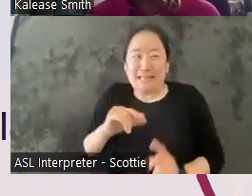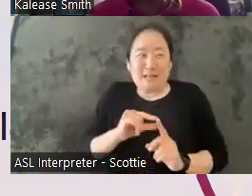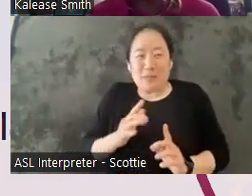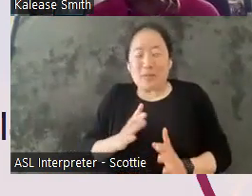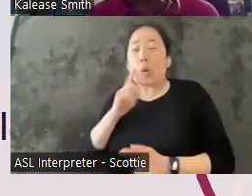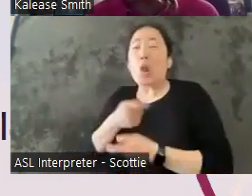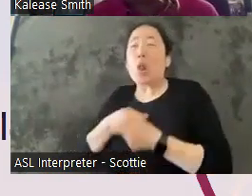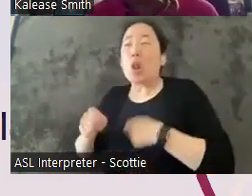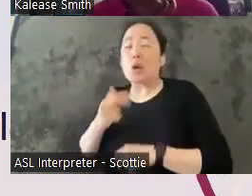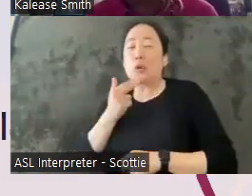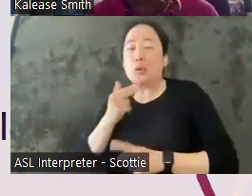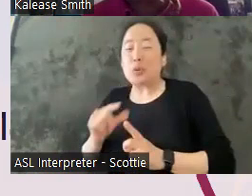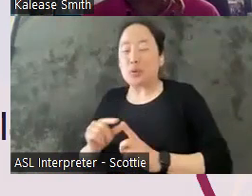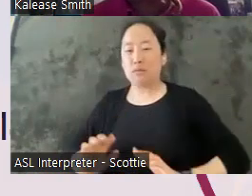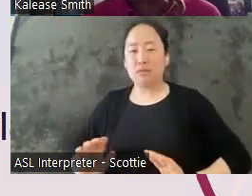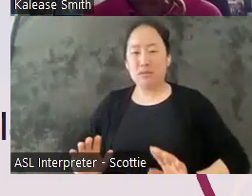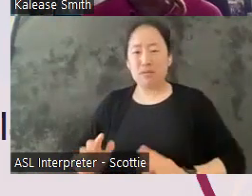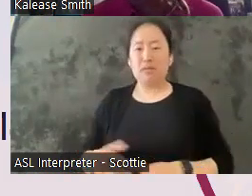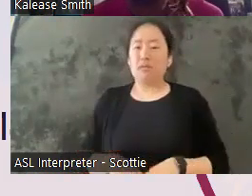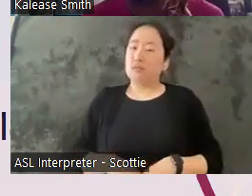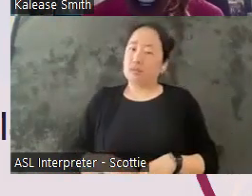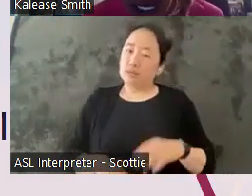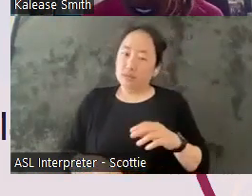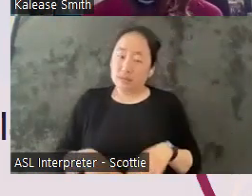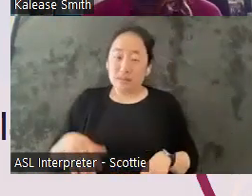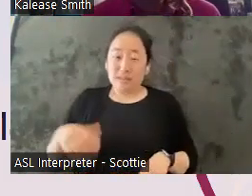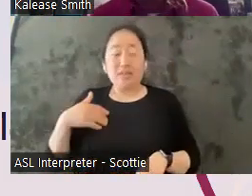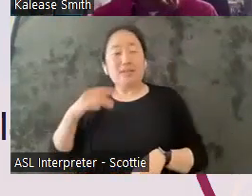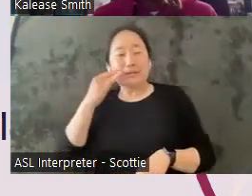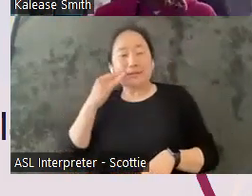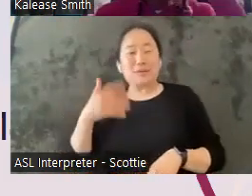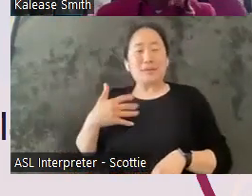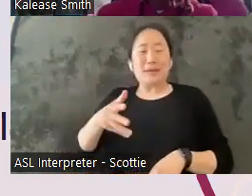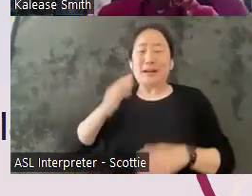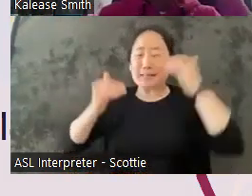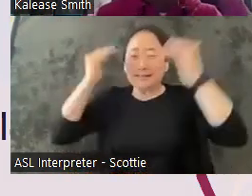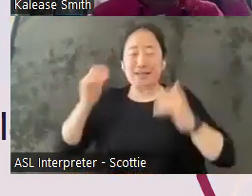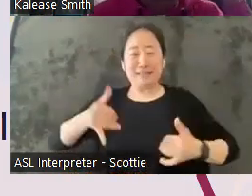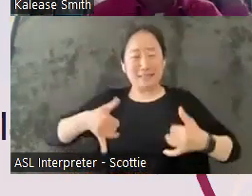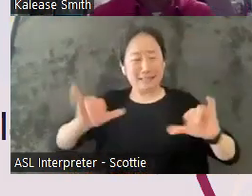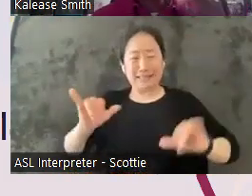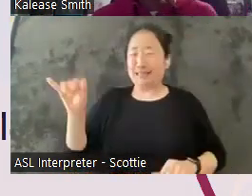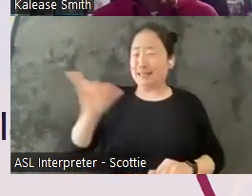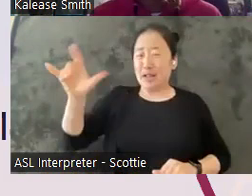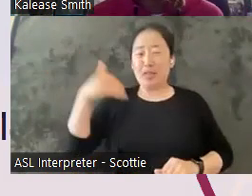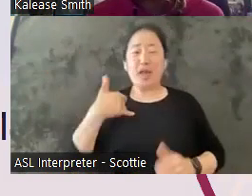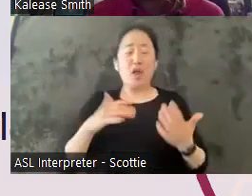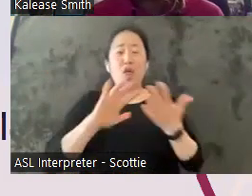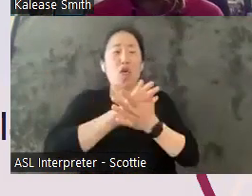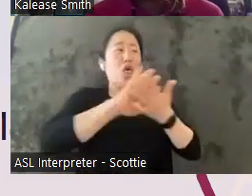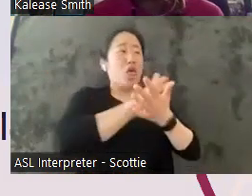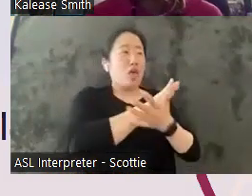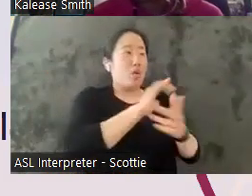police interviews and they'll say everything. And then the police will say, you mean your vagina? Like, you know, yeah, you know.